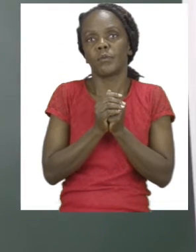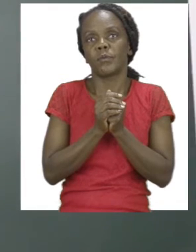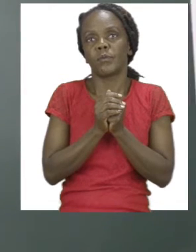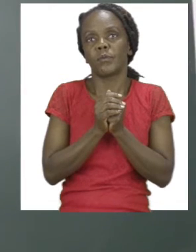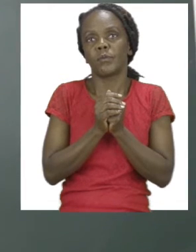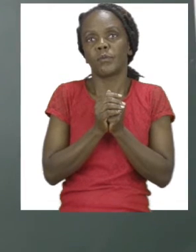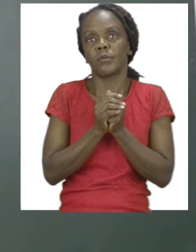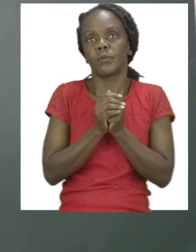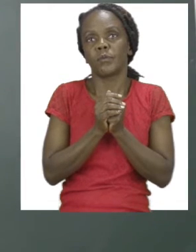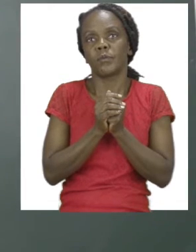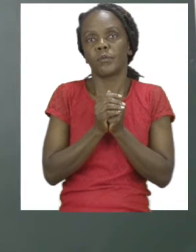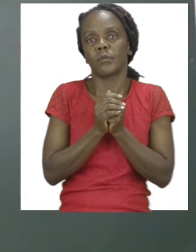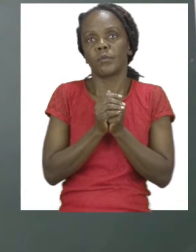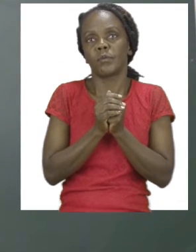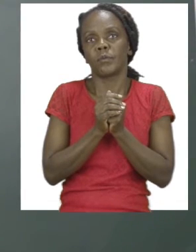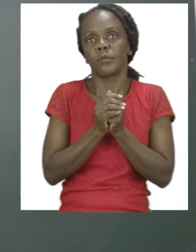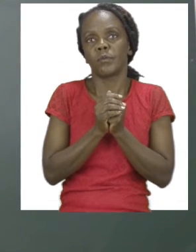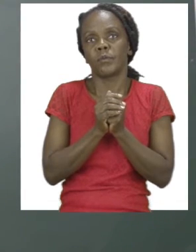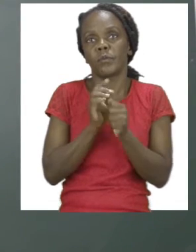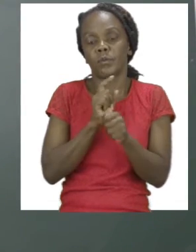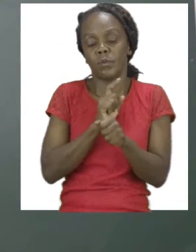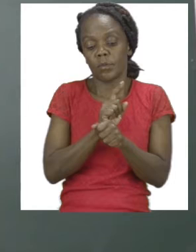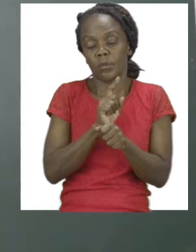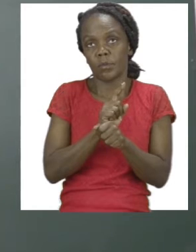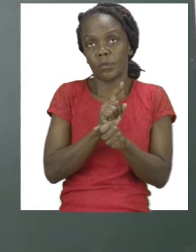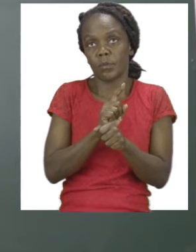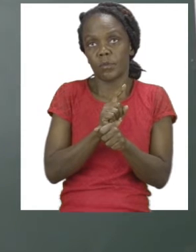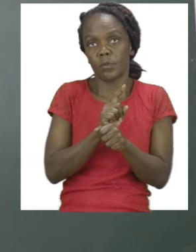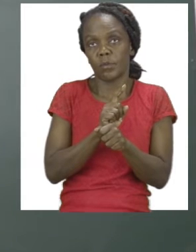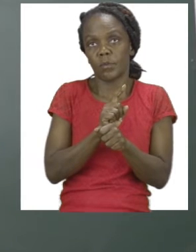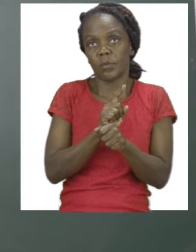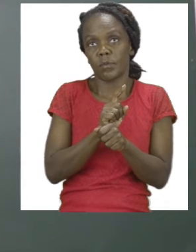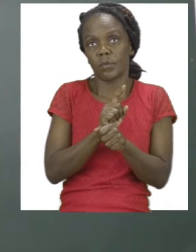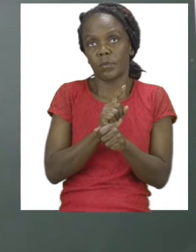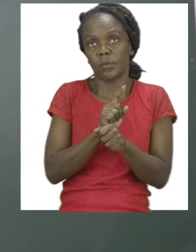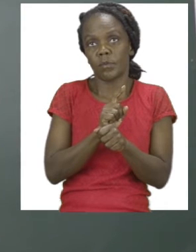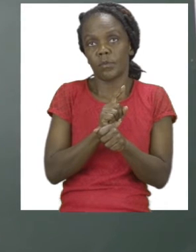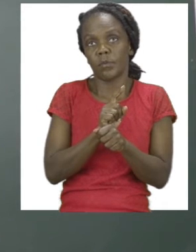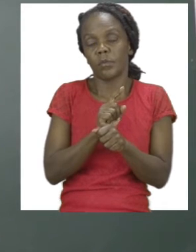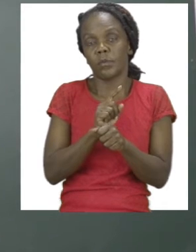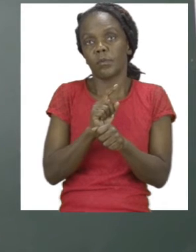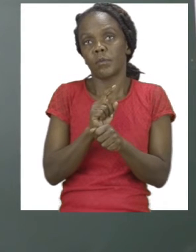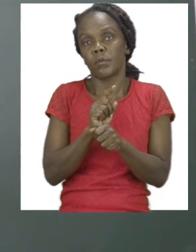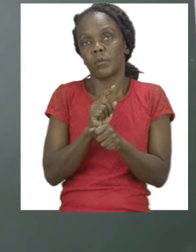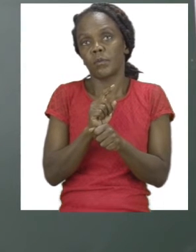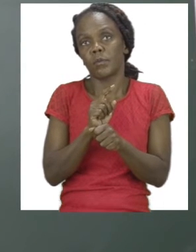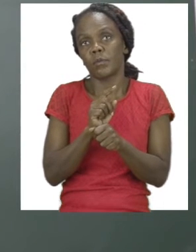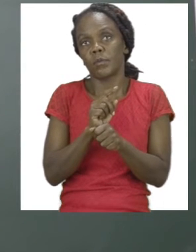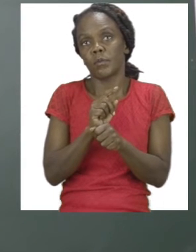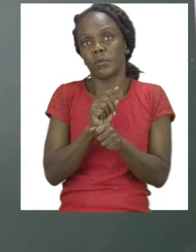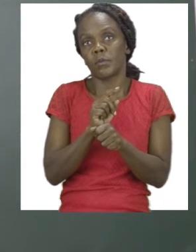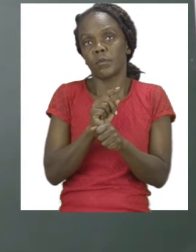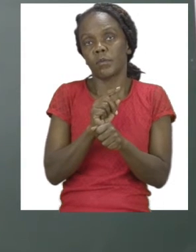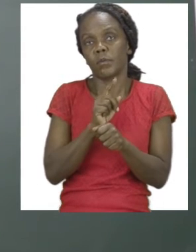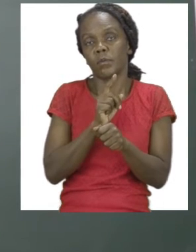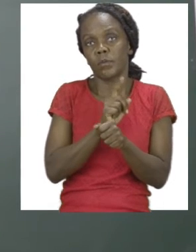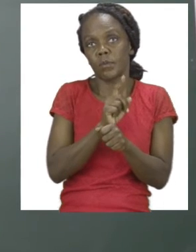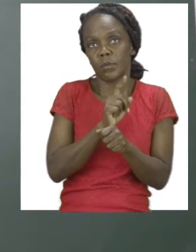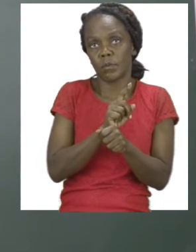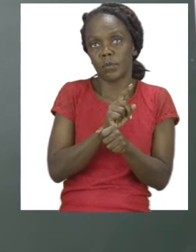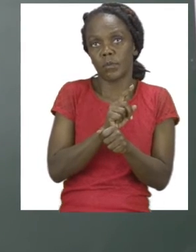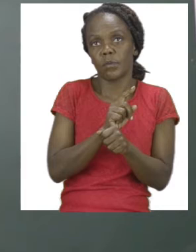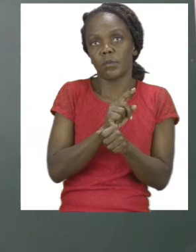the first one and the middle one. So when you are done cutting out